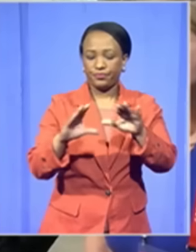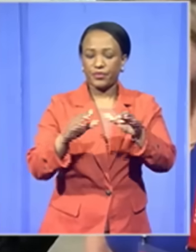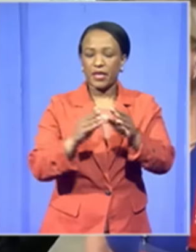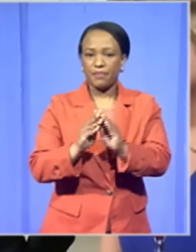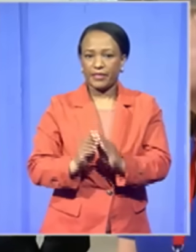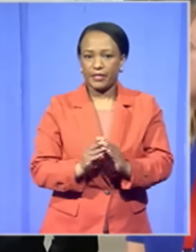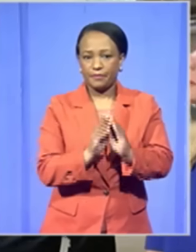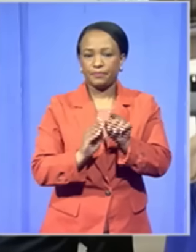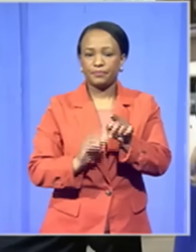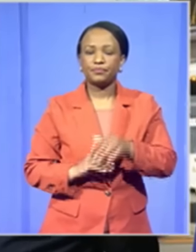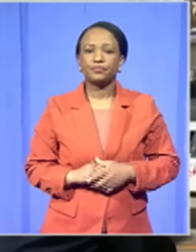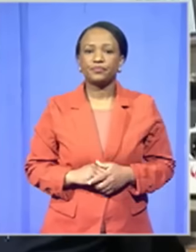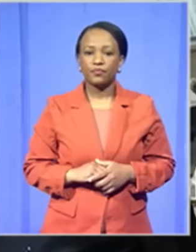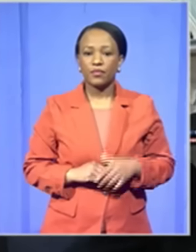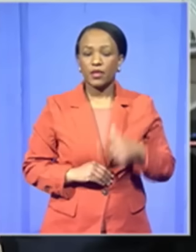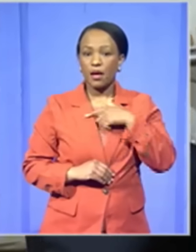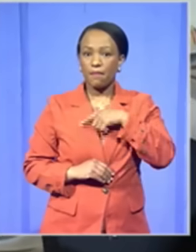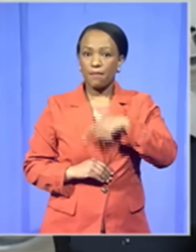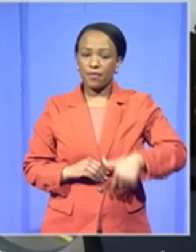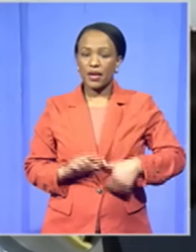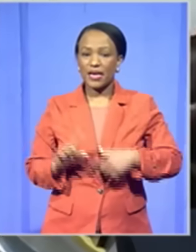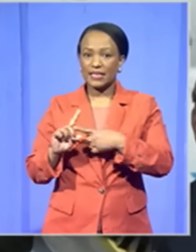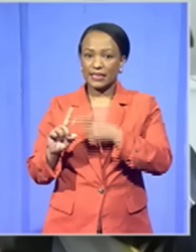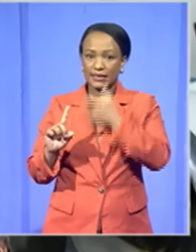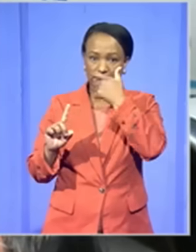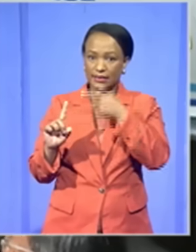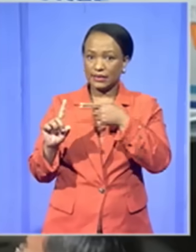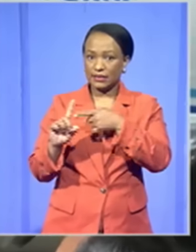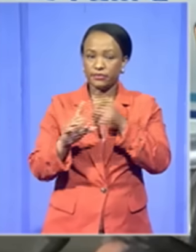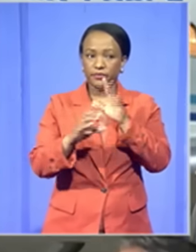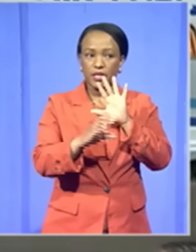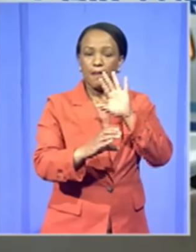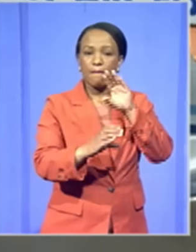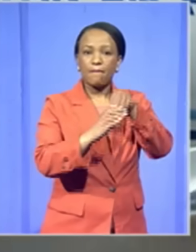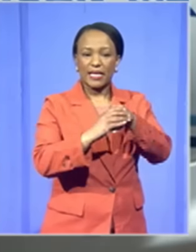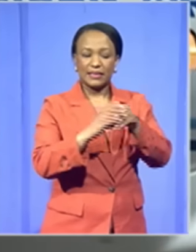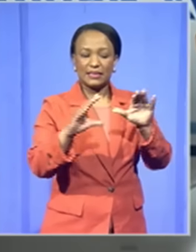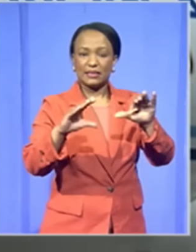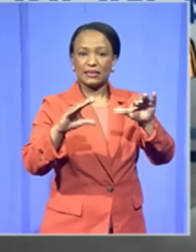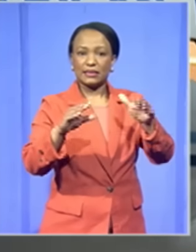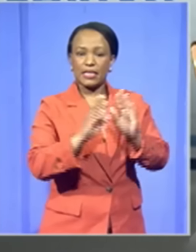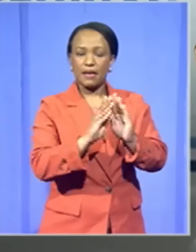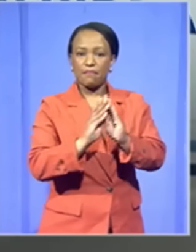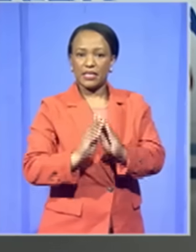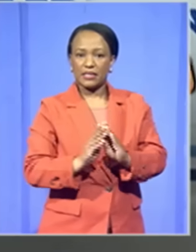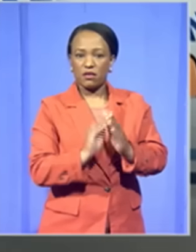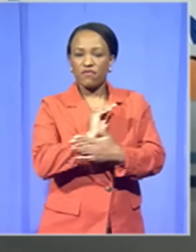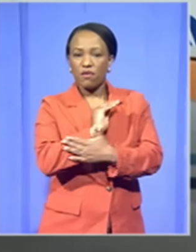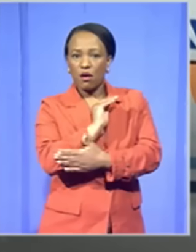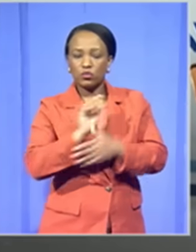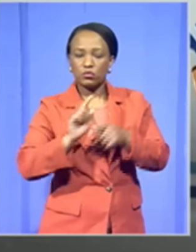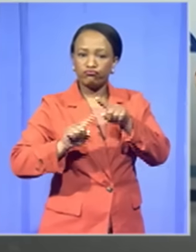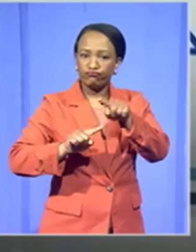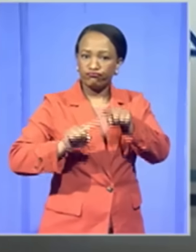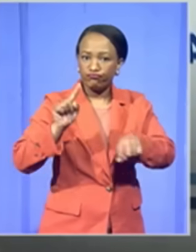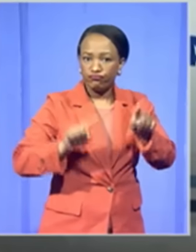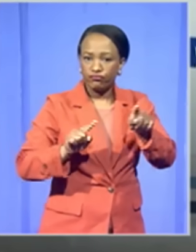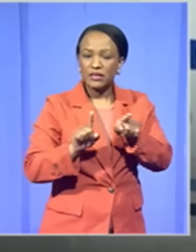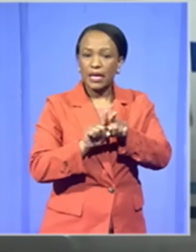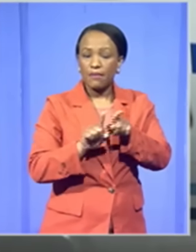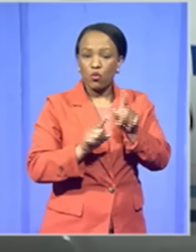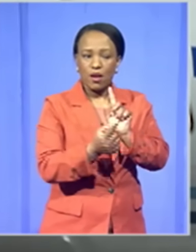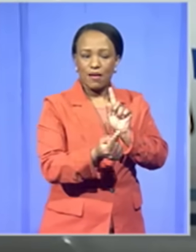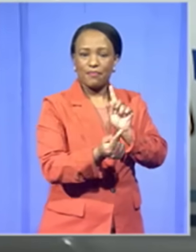Mopresidente Ramaphosa ke mong wa baetapele sebokeng sena sa matjhaba mme o tla tshwara kopano le mopresidente wa Japan ho ka bua ka ditaba tsa